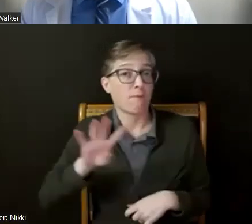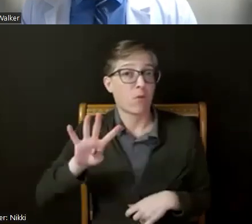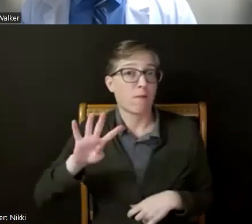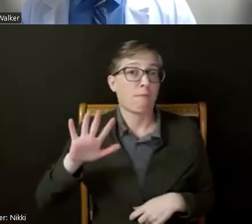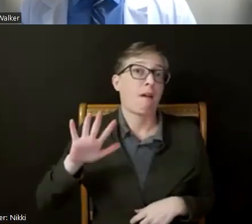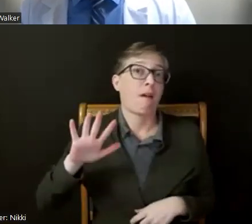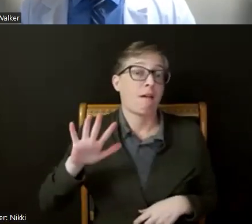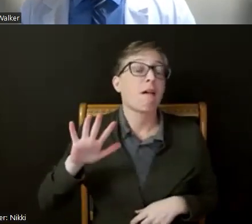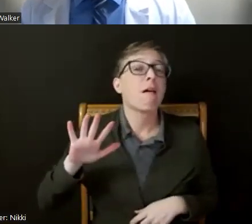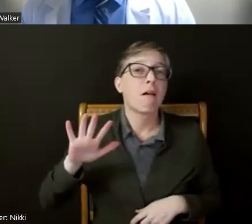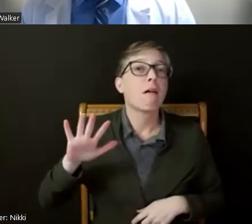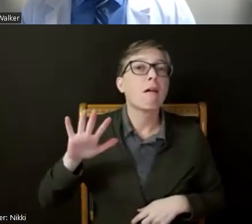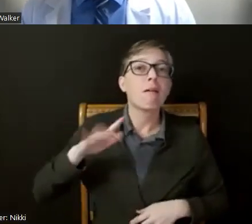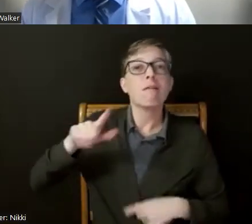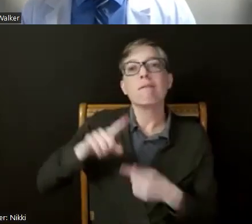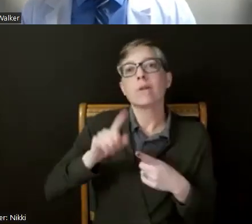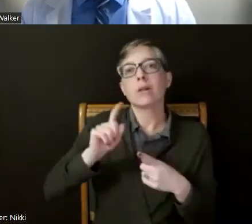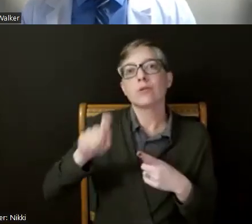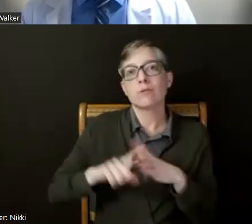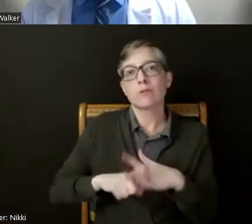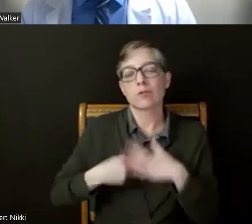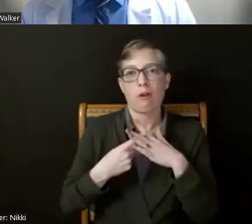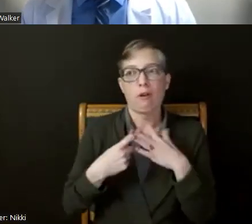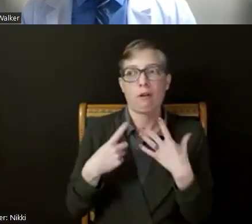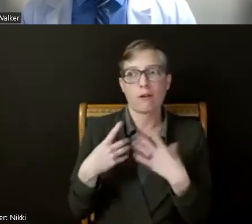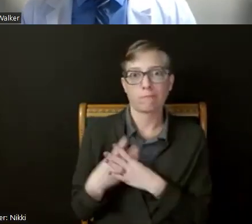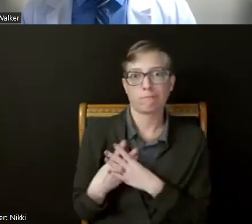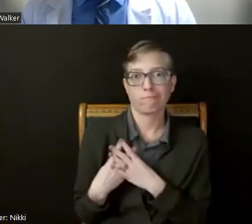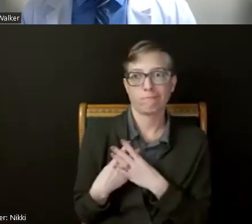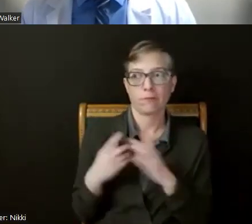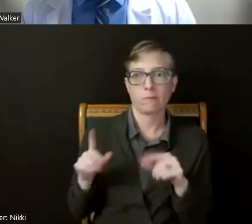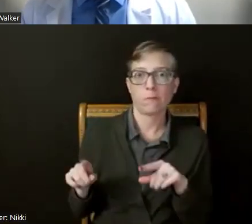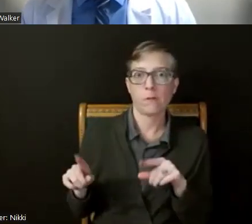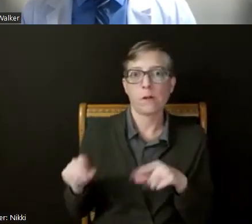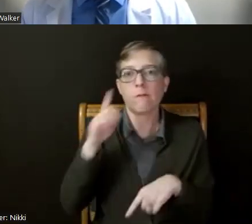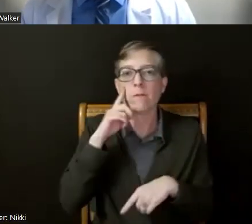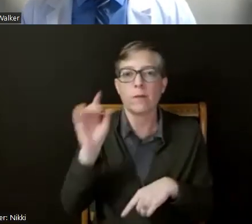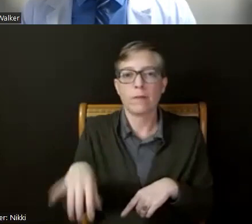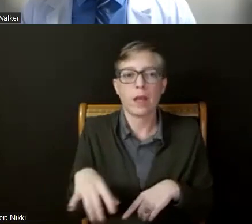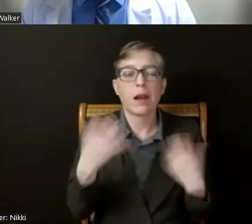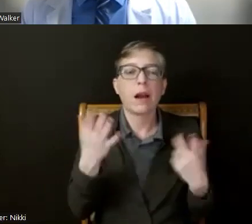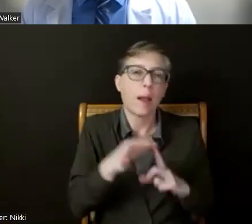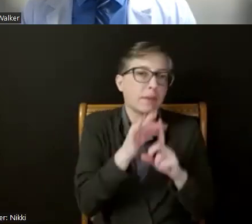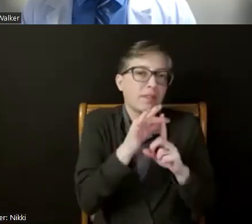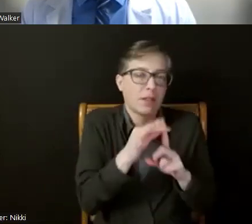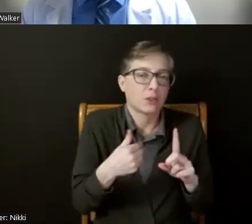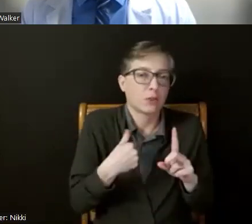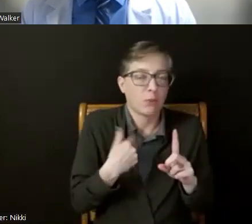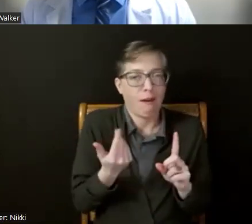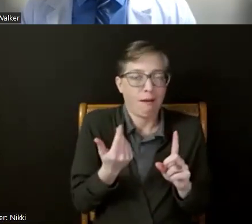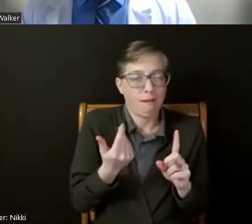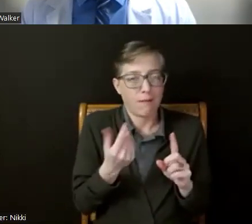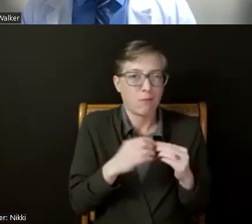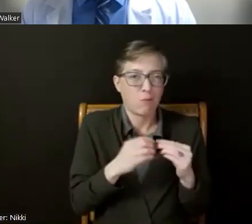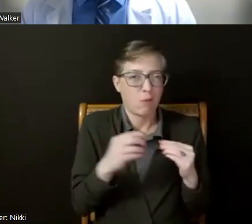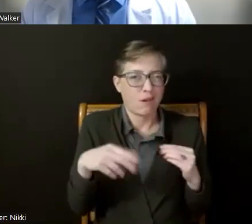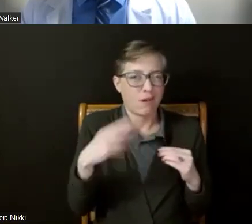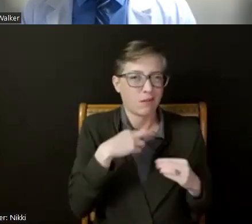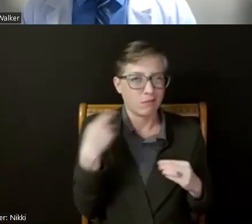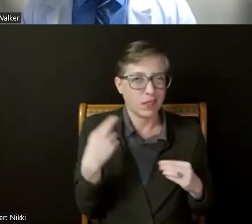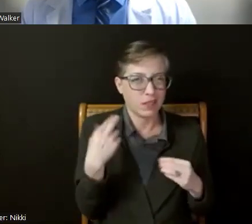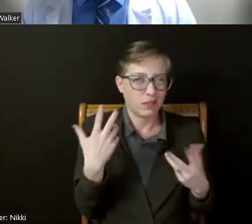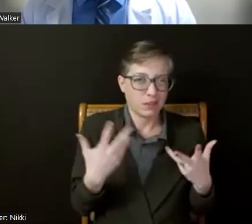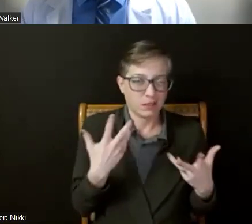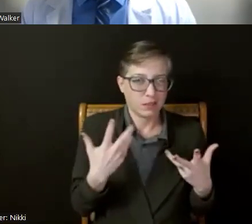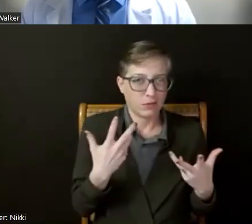Dr. Walker had mentioned before, if you have some predisposed factors, then you might need to be done sooner. So we ourselves here